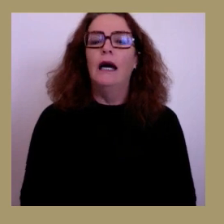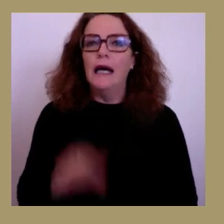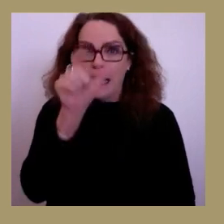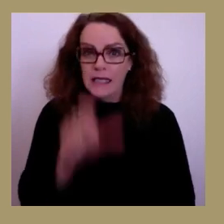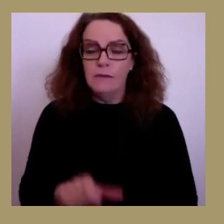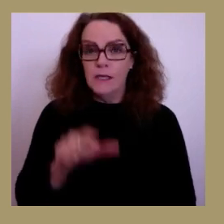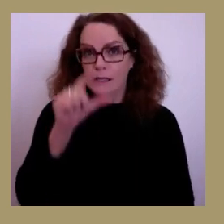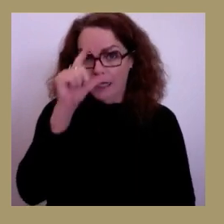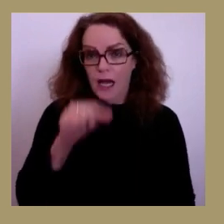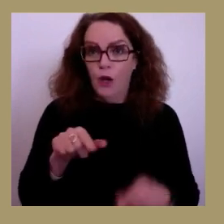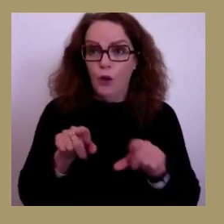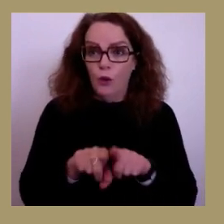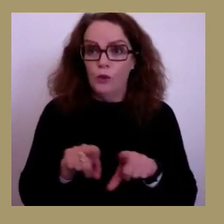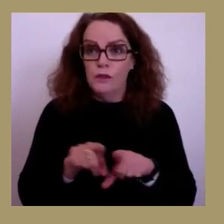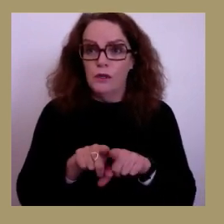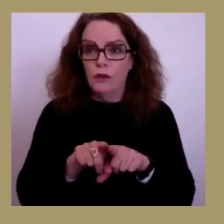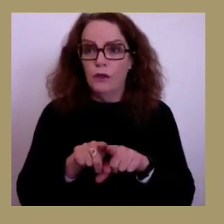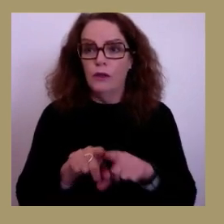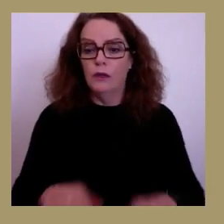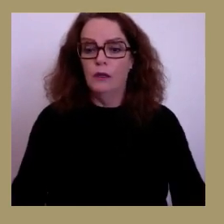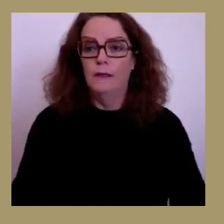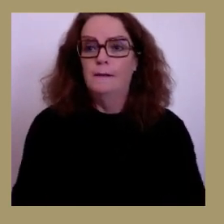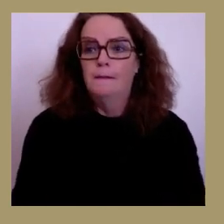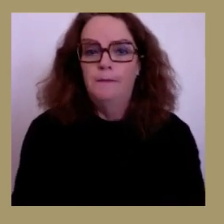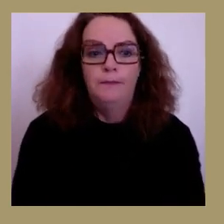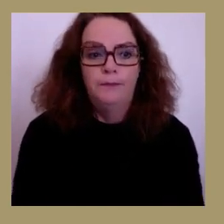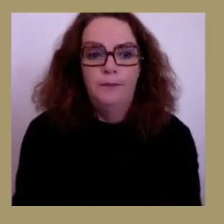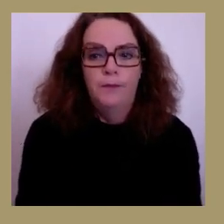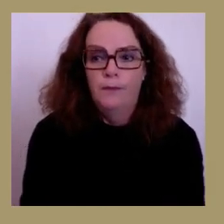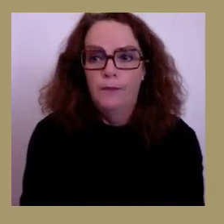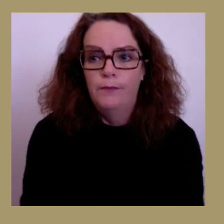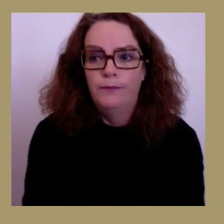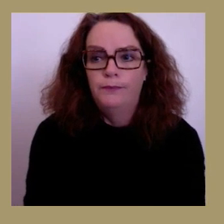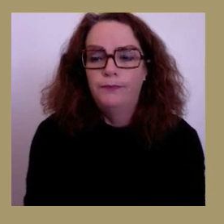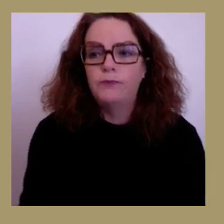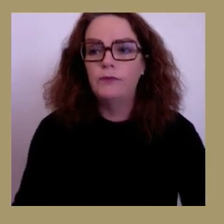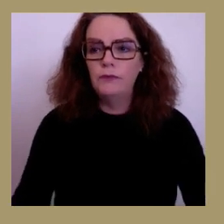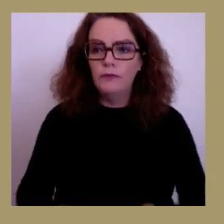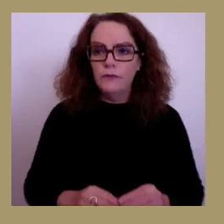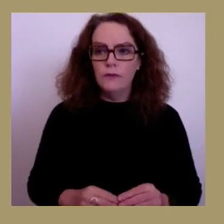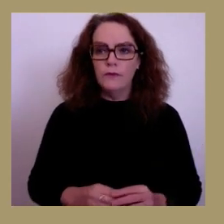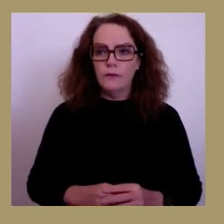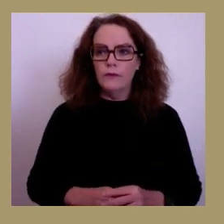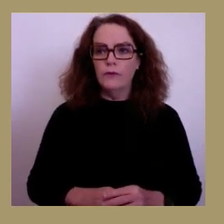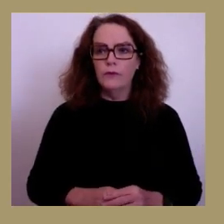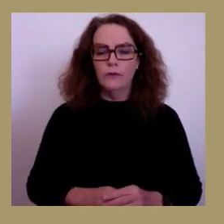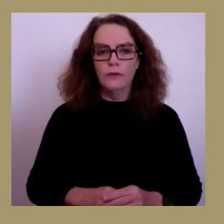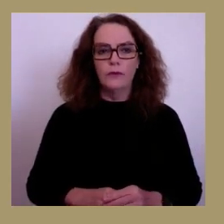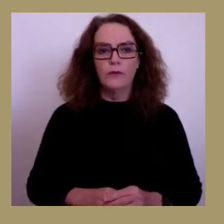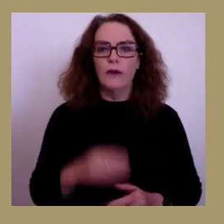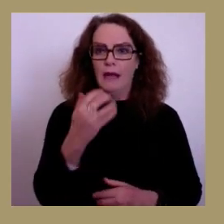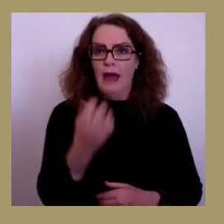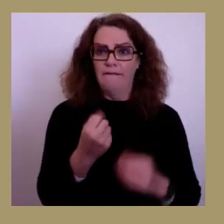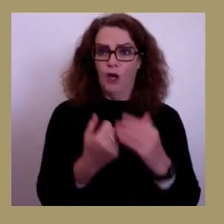as well, I'm just showing, the swipe down to refresh capability. But there is the opportunity